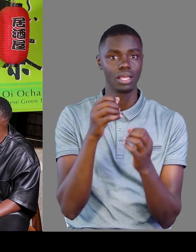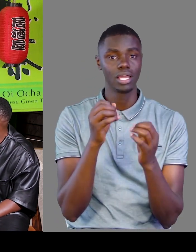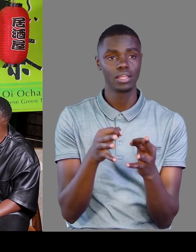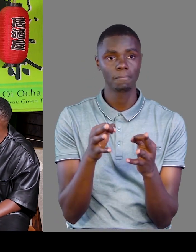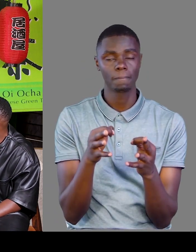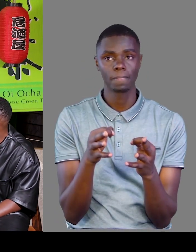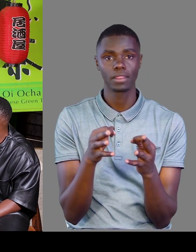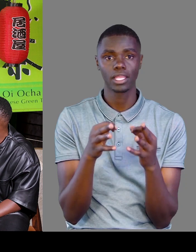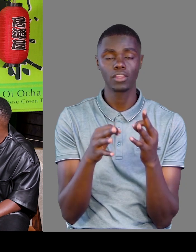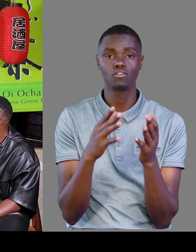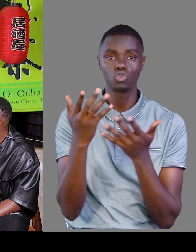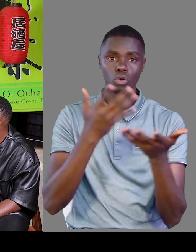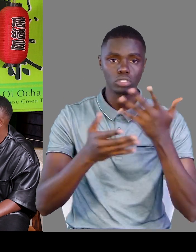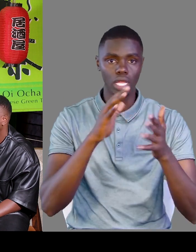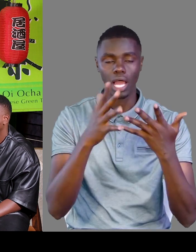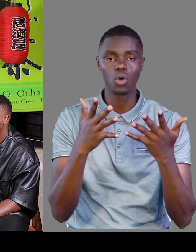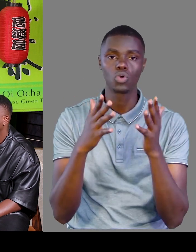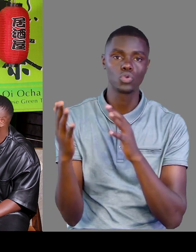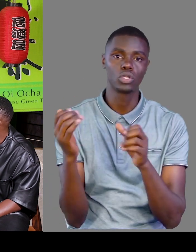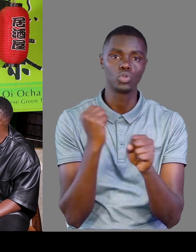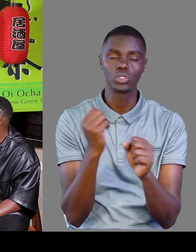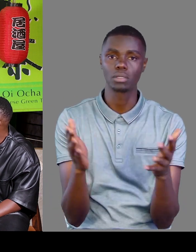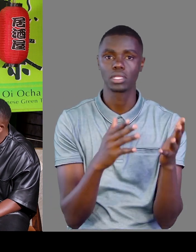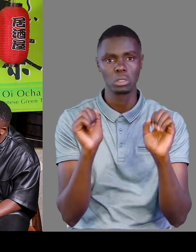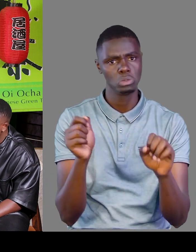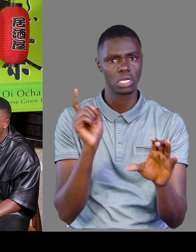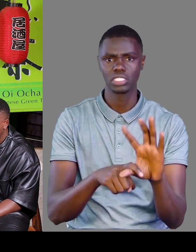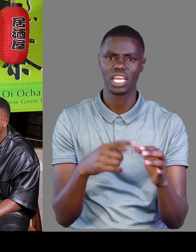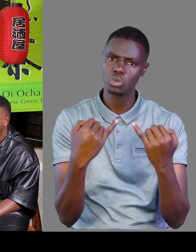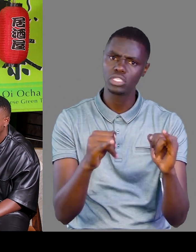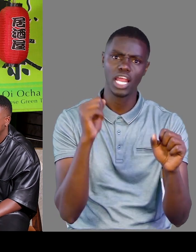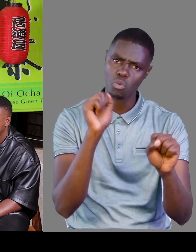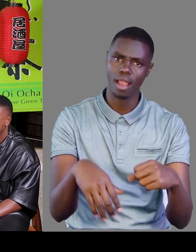kitu, pia una get morale. Unasema unajua nini? Pia mimi naweza kufanya hiki kitu. Ukijaribu